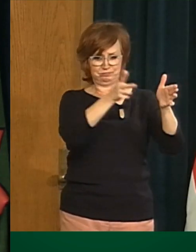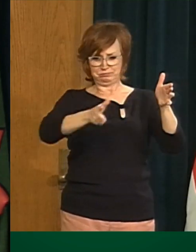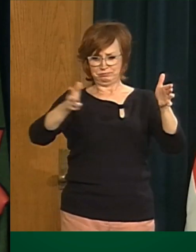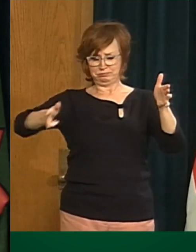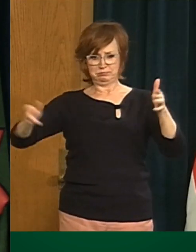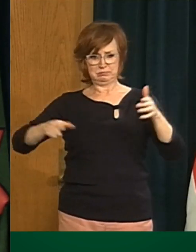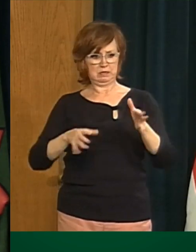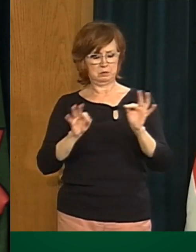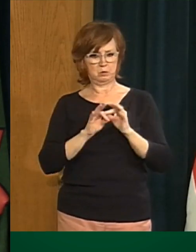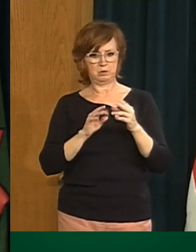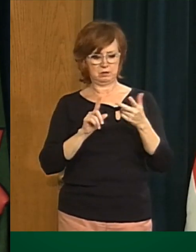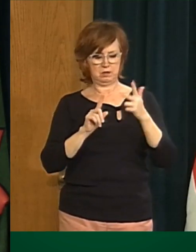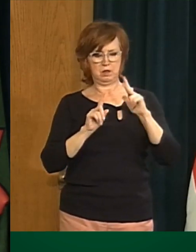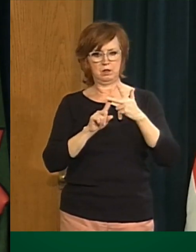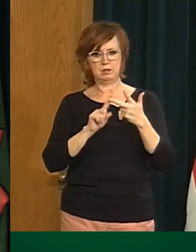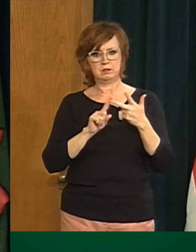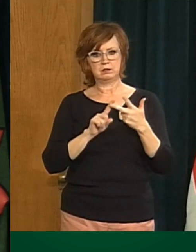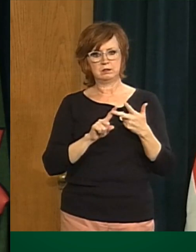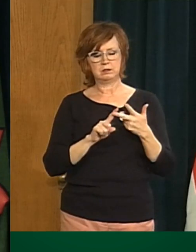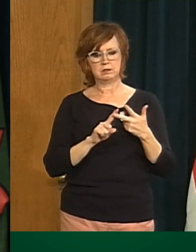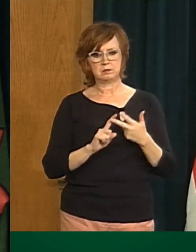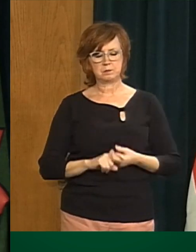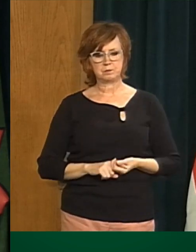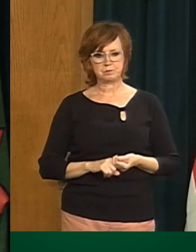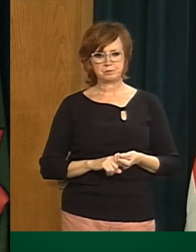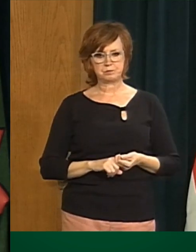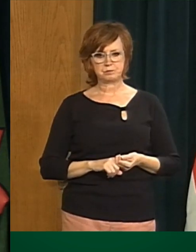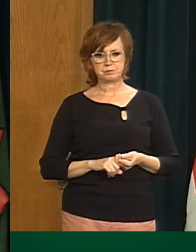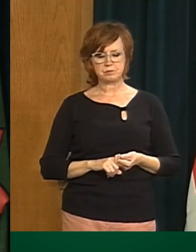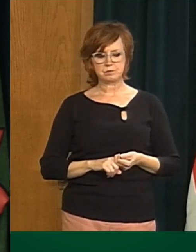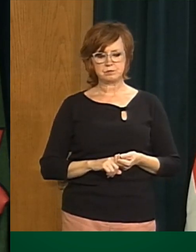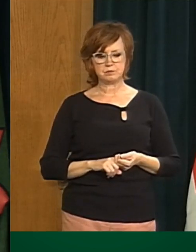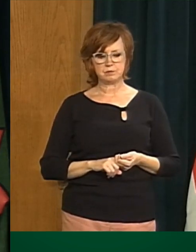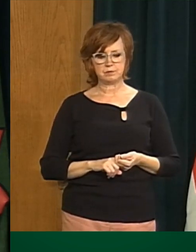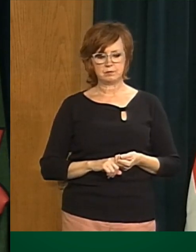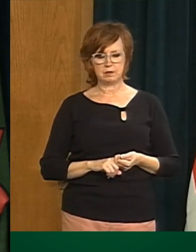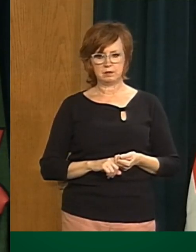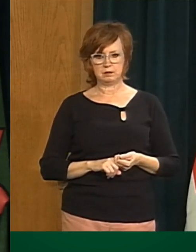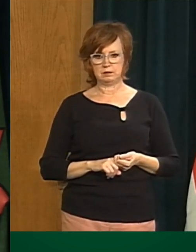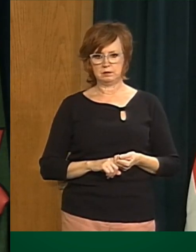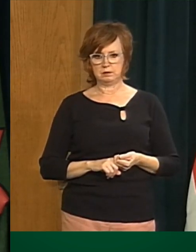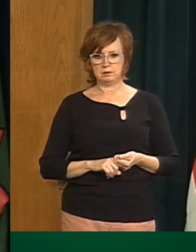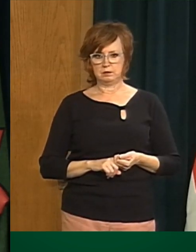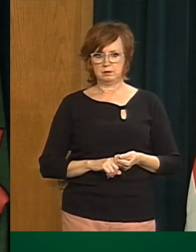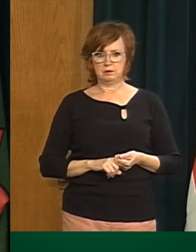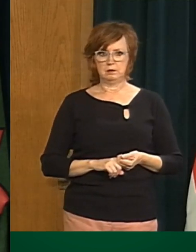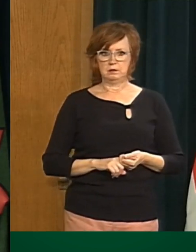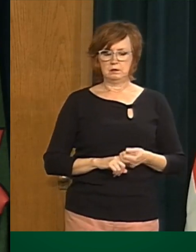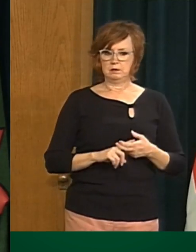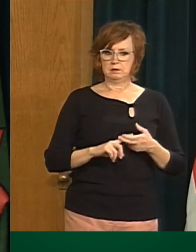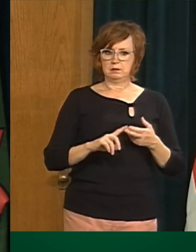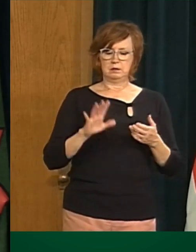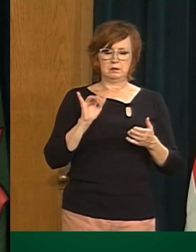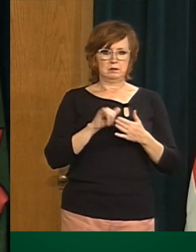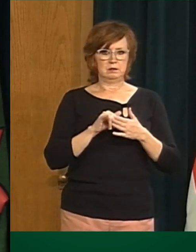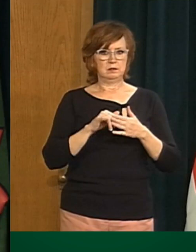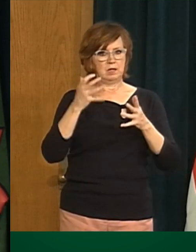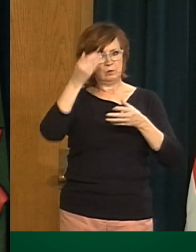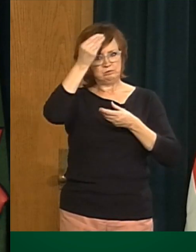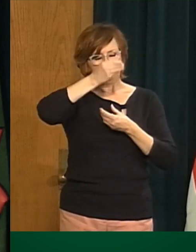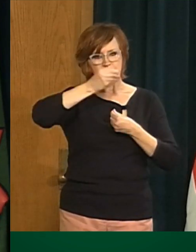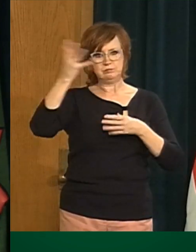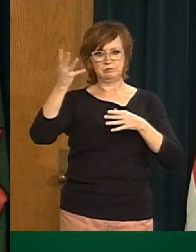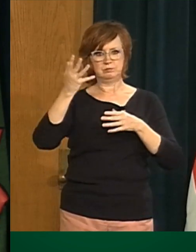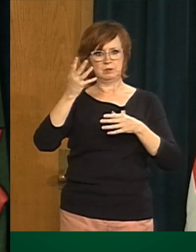is something that I would like to say to the rest of our provinces. We need to keep our guard up, because if you let it down for a moment with respect to